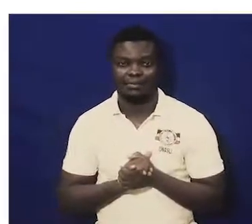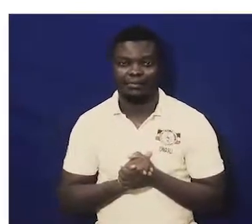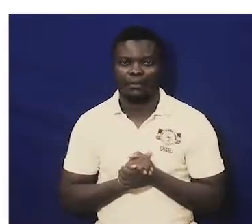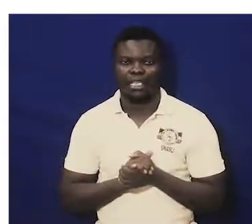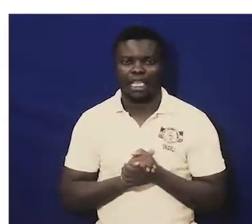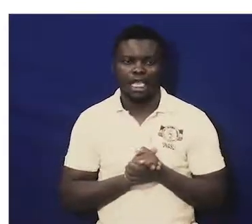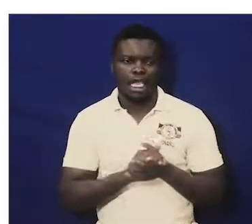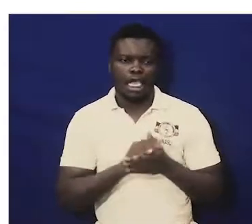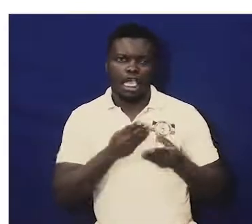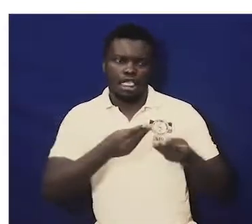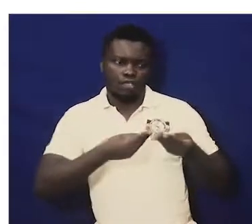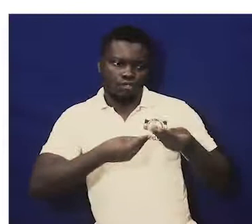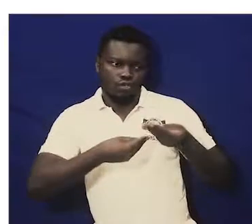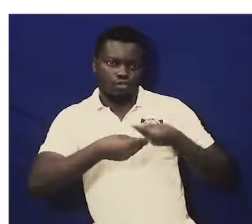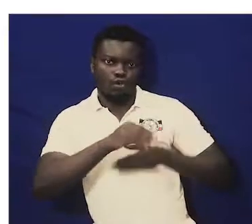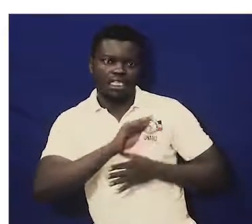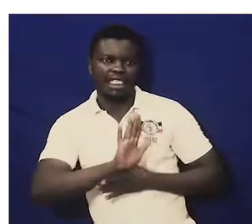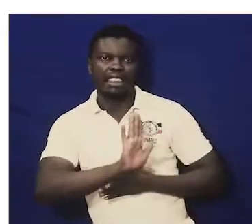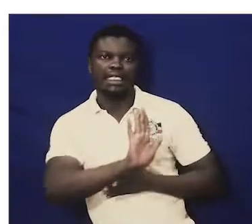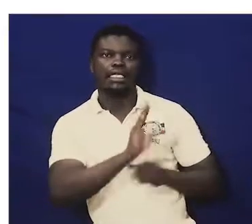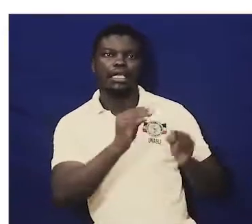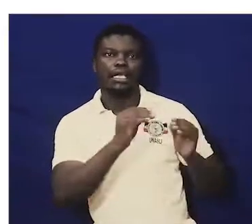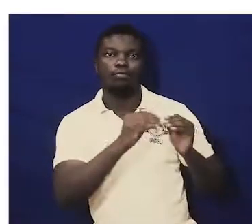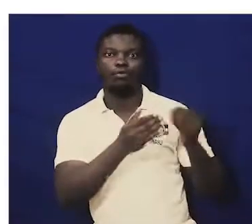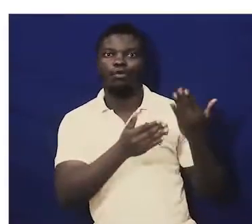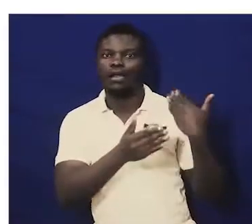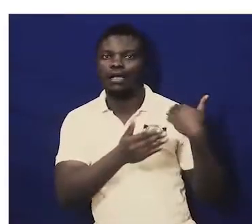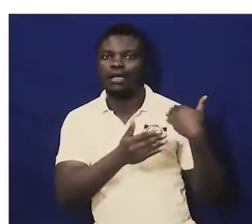and sold it to his brother at